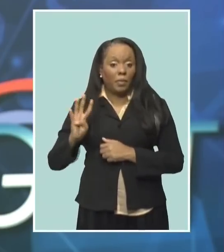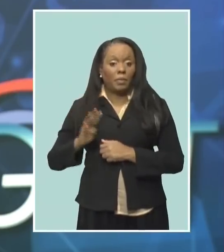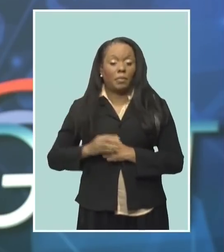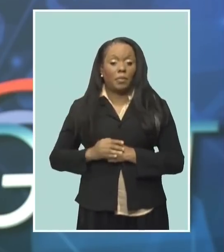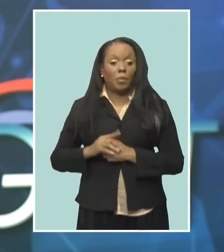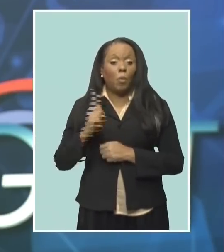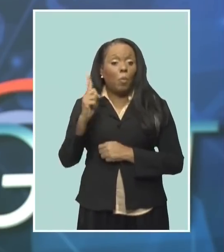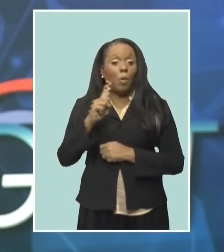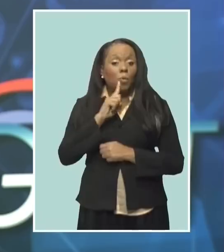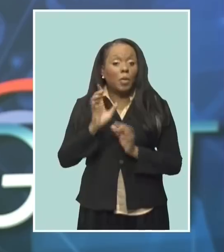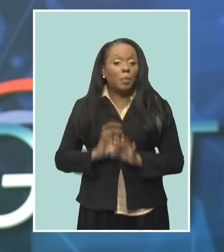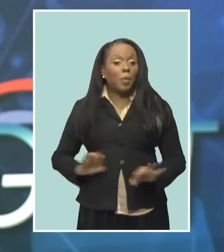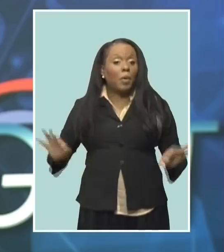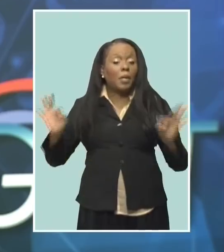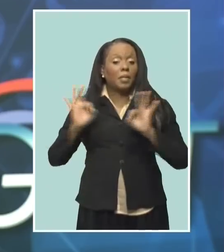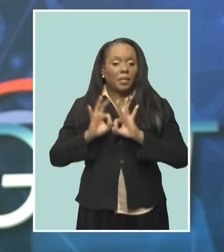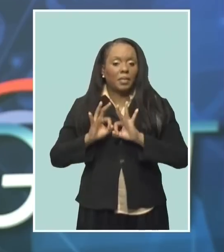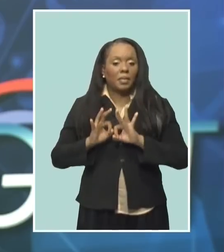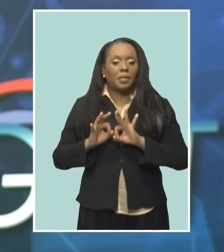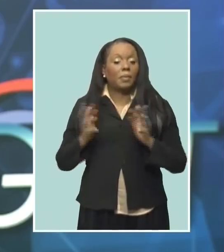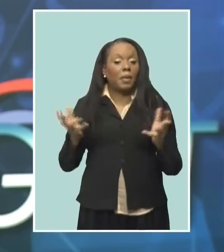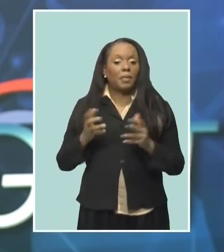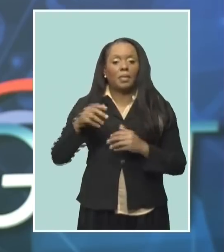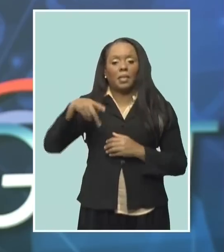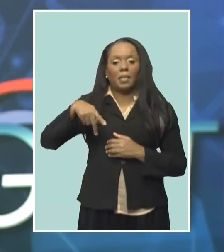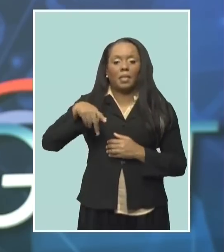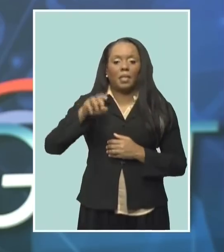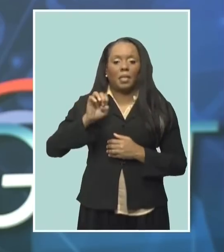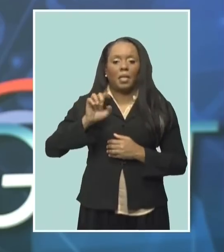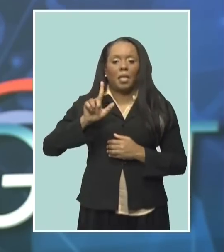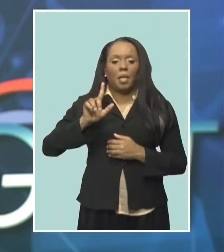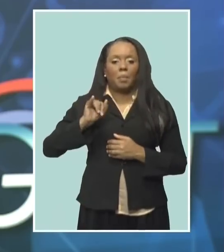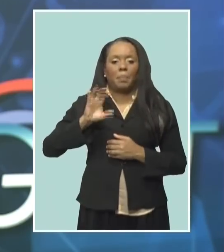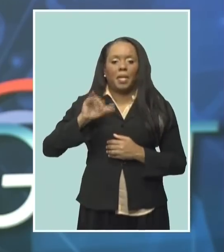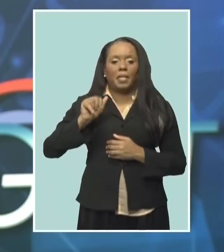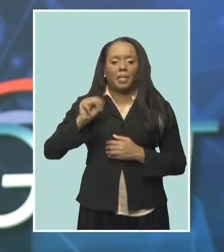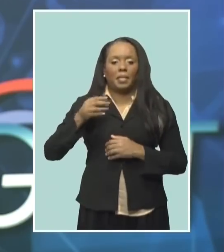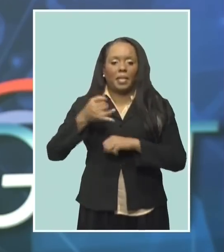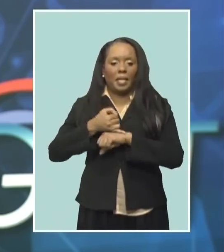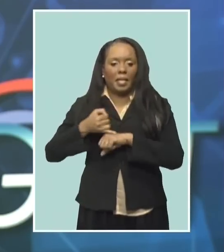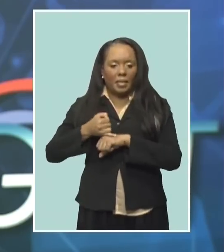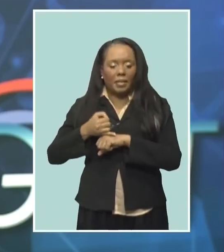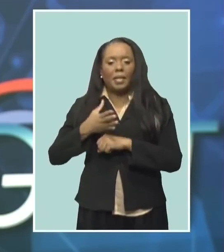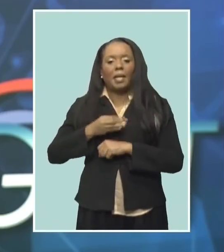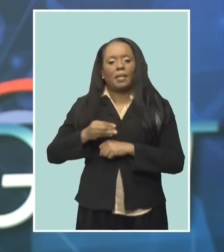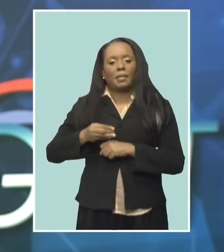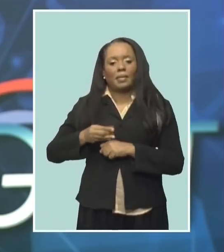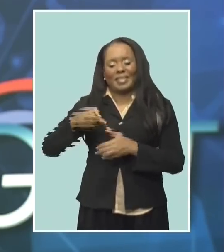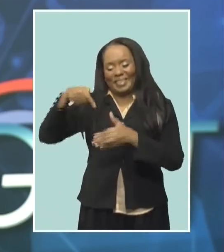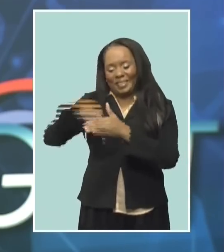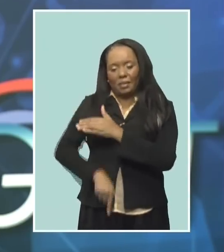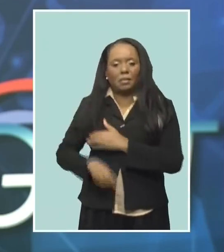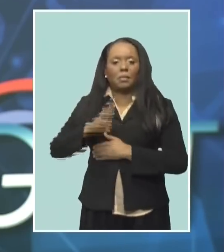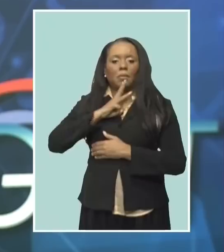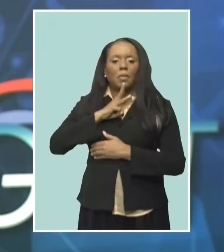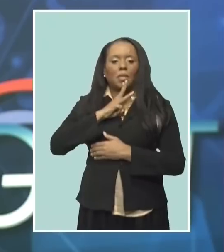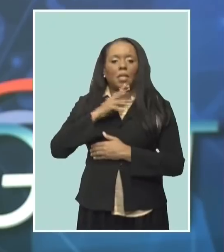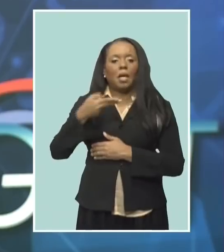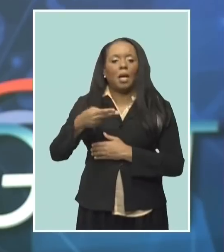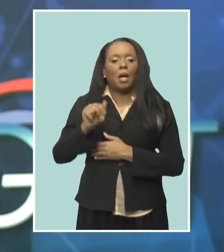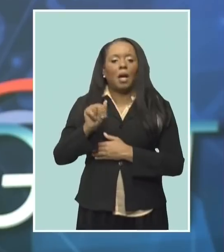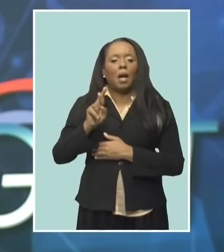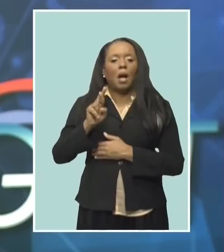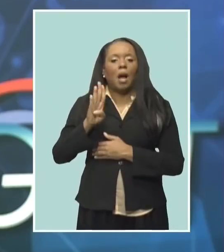significant is the annexing of Pelican Island and the creation of the nation's deep water harbor. Director Alessandra